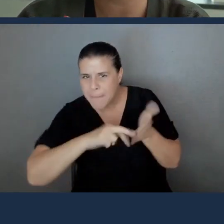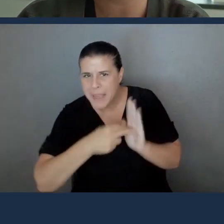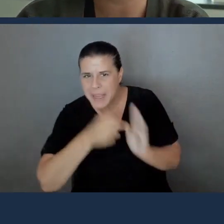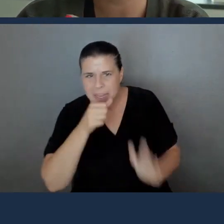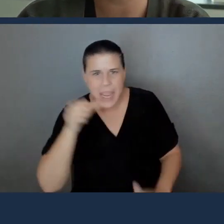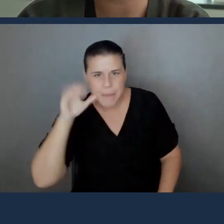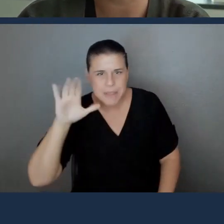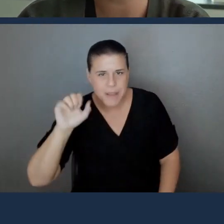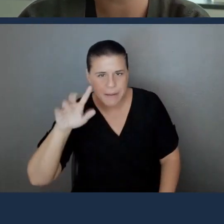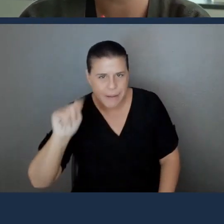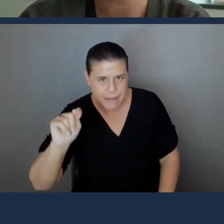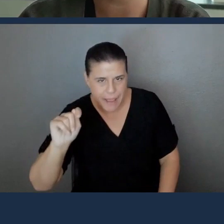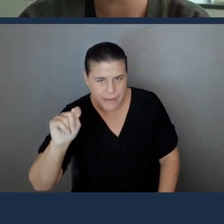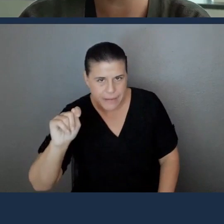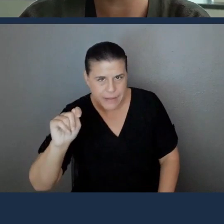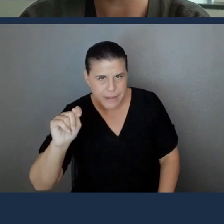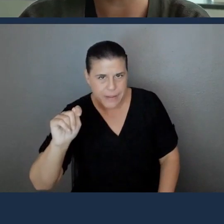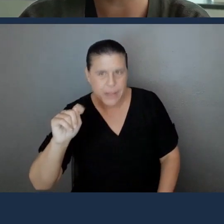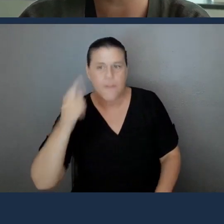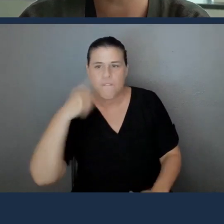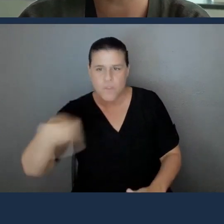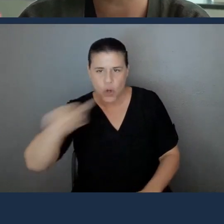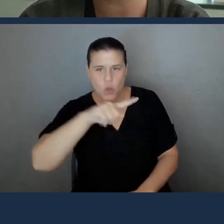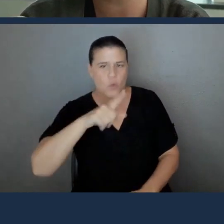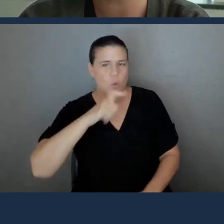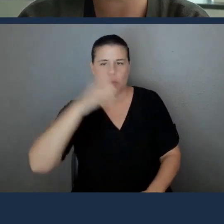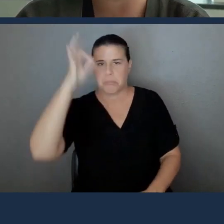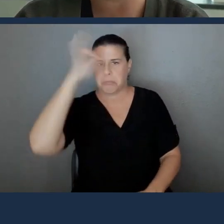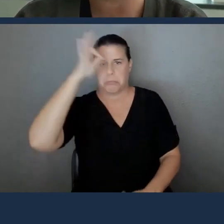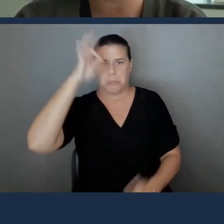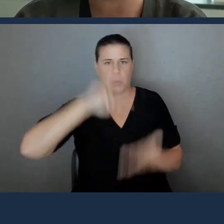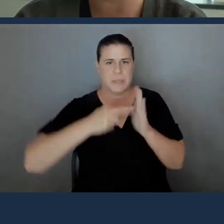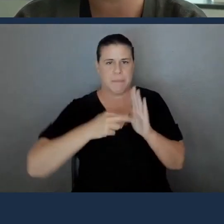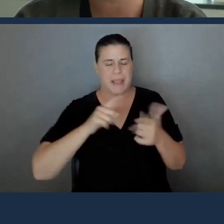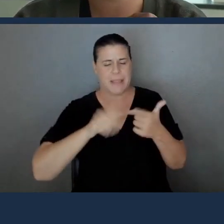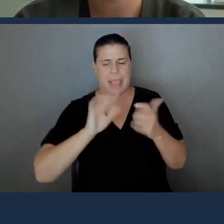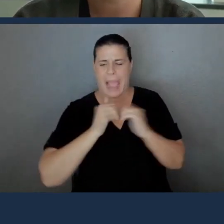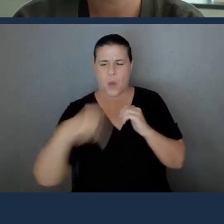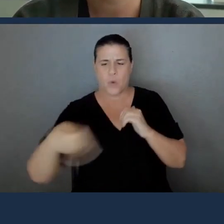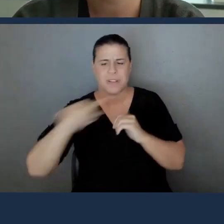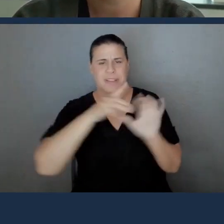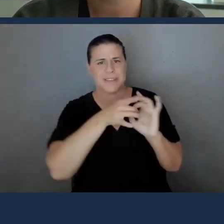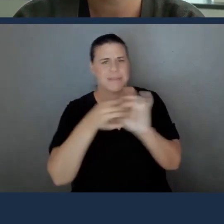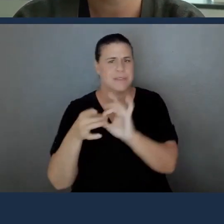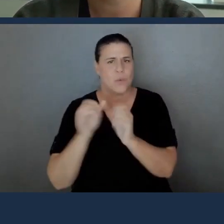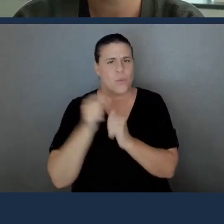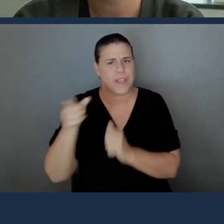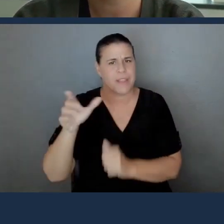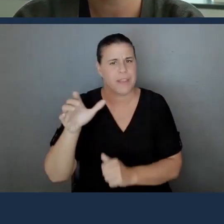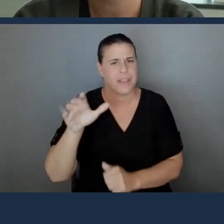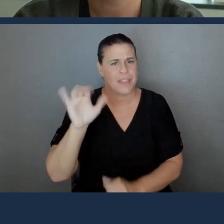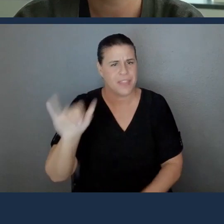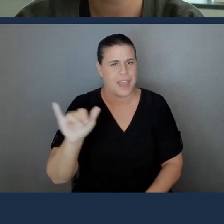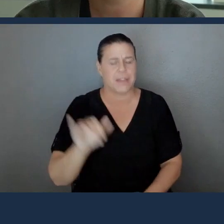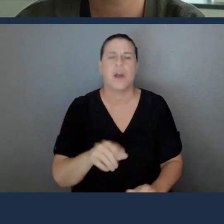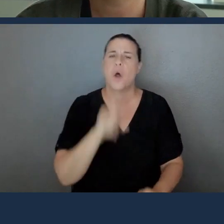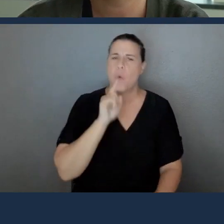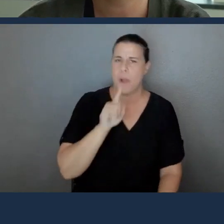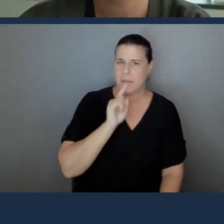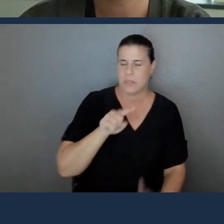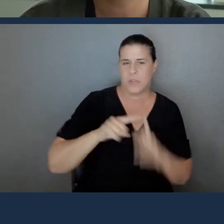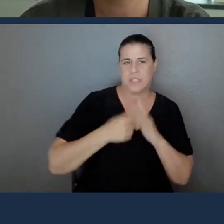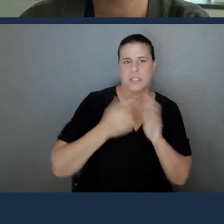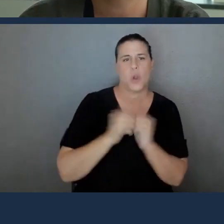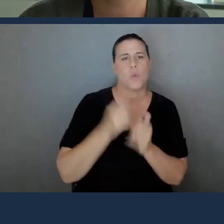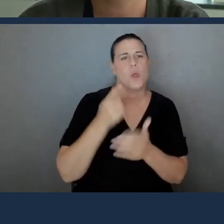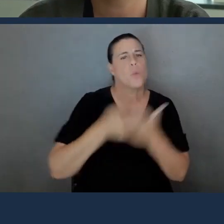us in the audience who maybe aren't familiar with it? And then how does this relate to it? Absolutely. So let me start with,